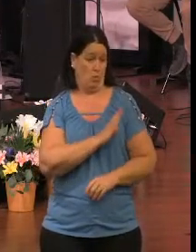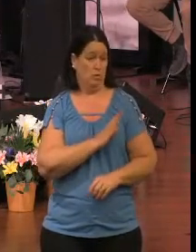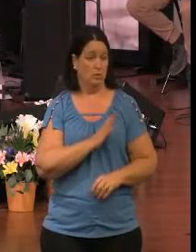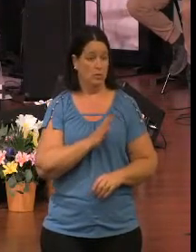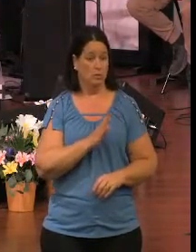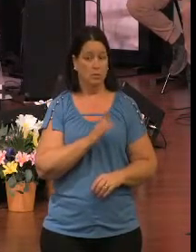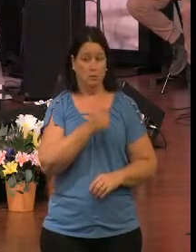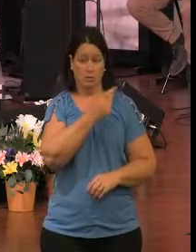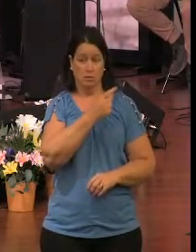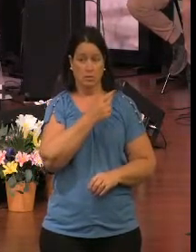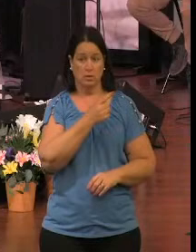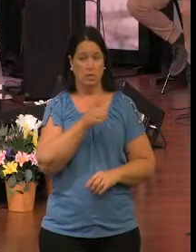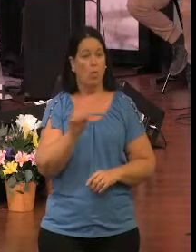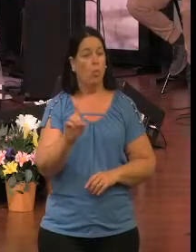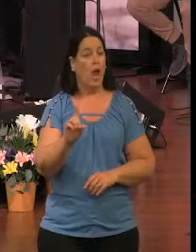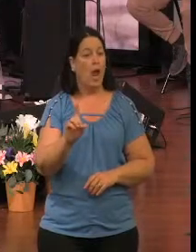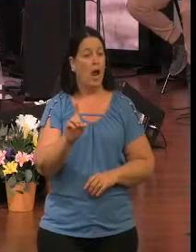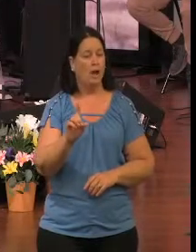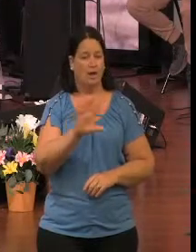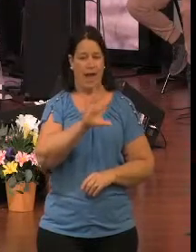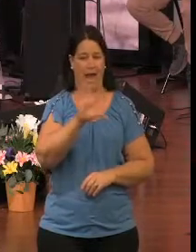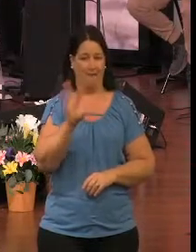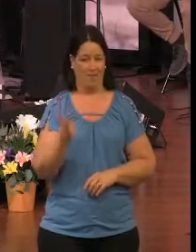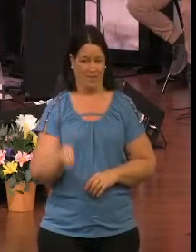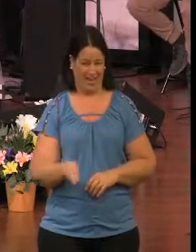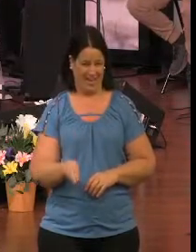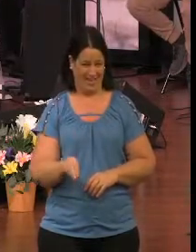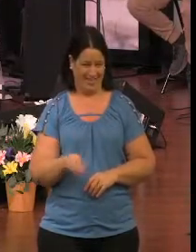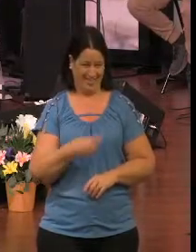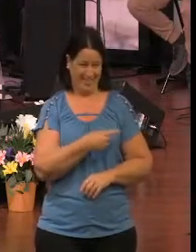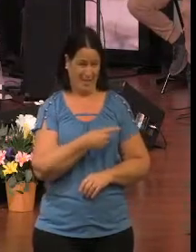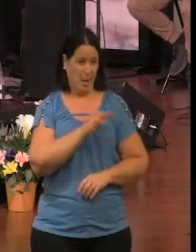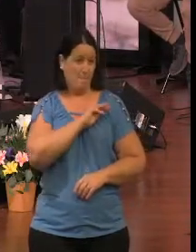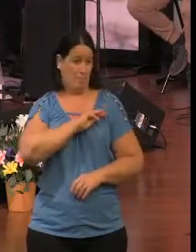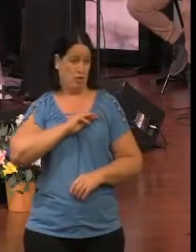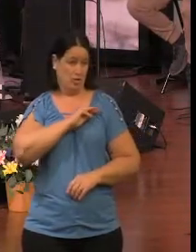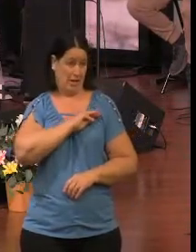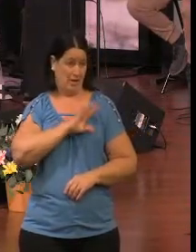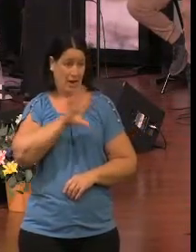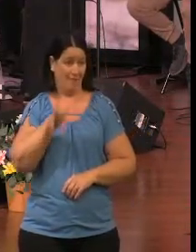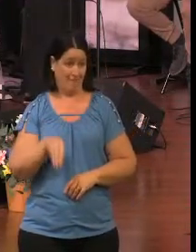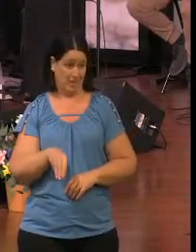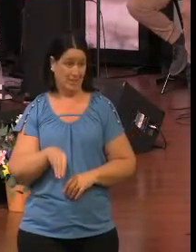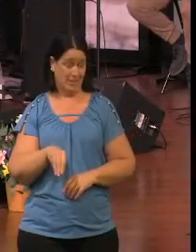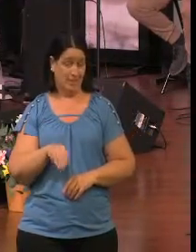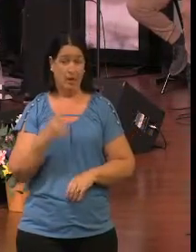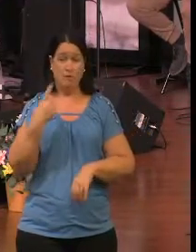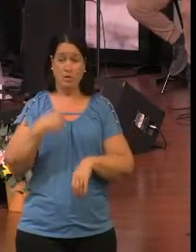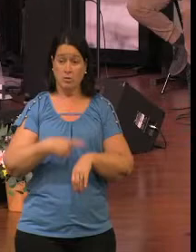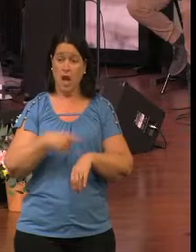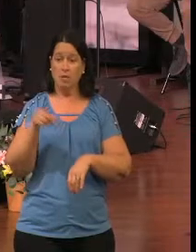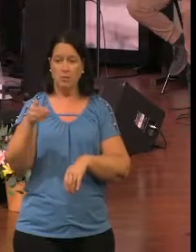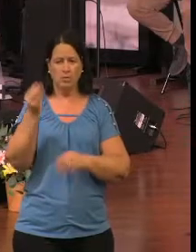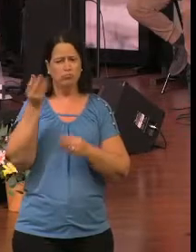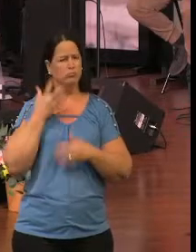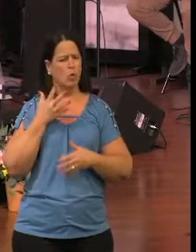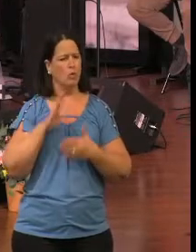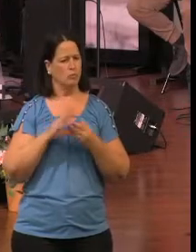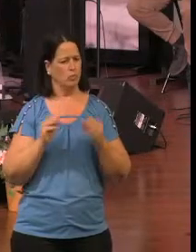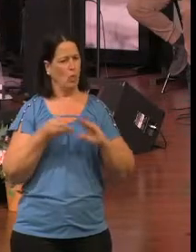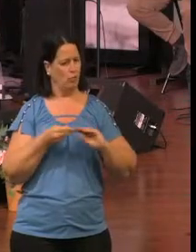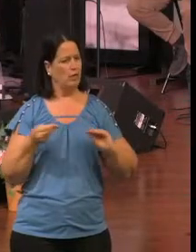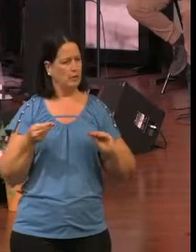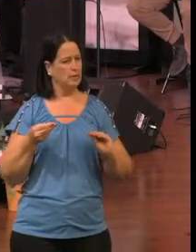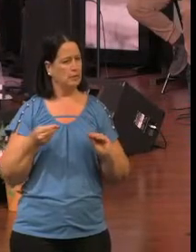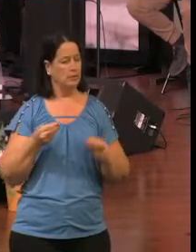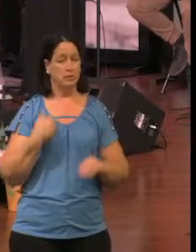serving Lord Jesus in the continent of Africa. They tell the story of when they first went to mission training, you know, several decades ago. There